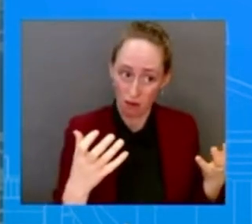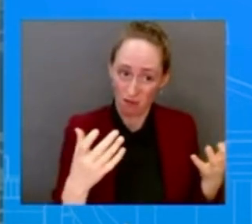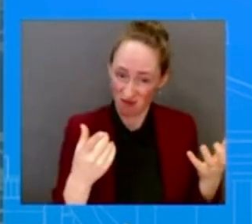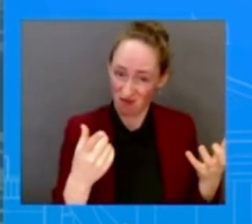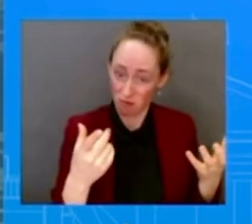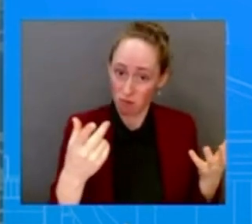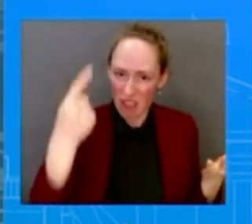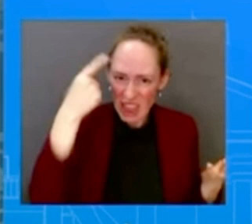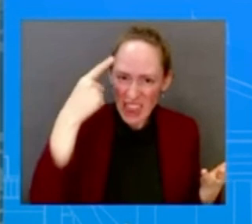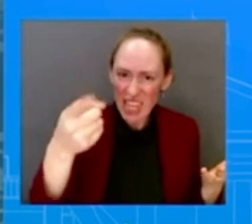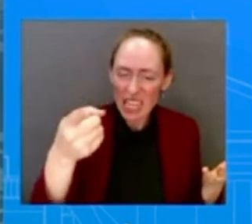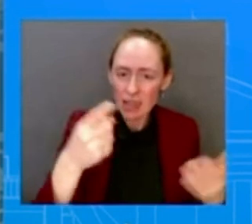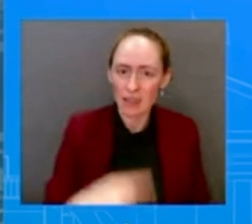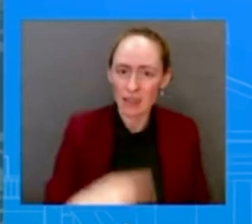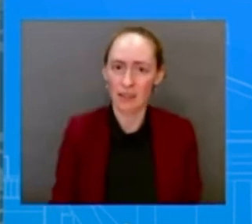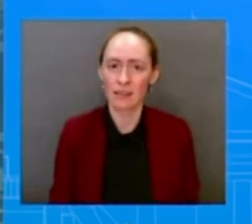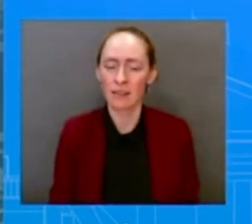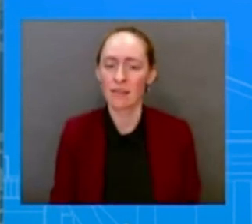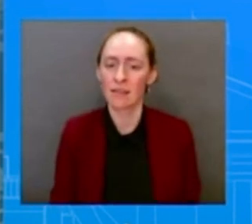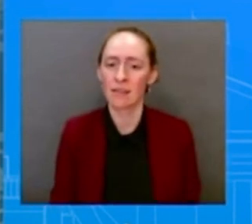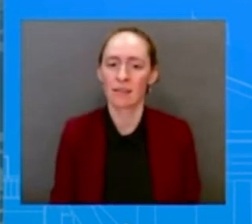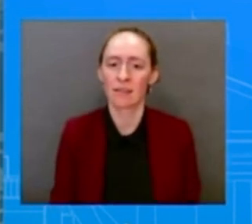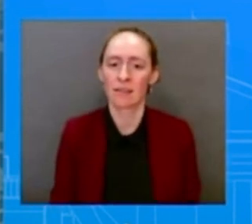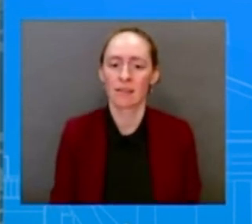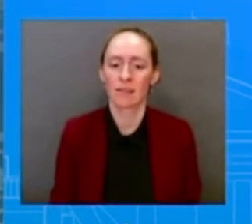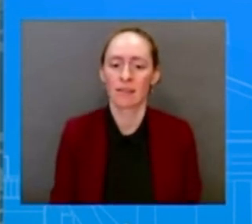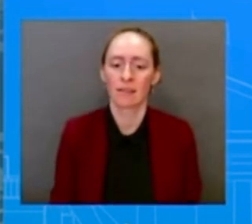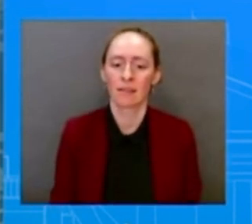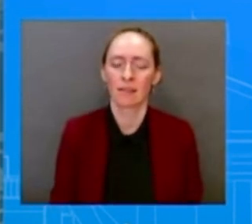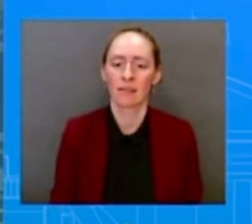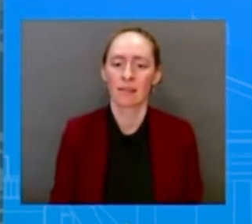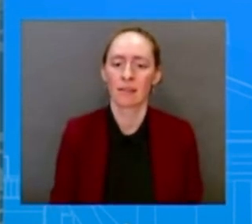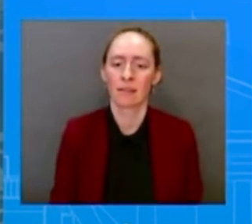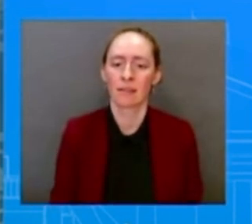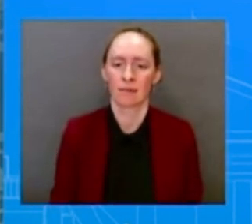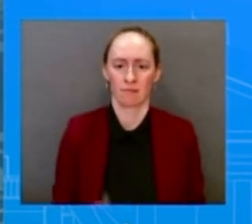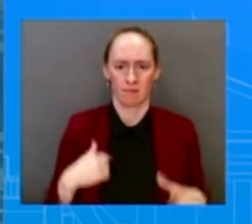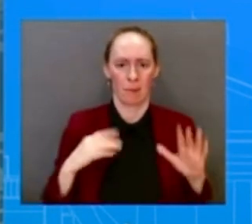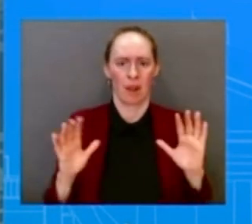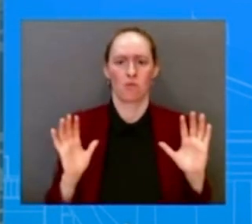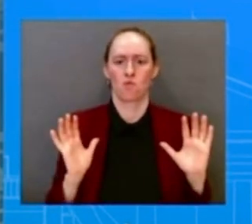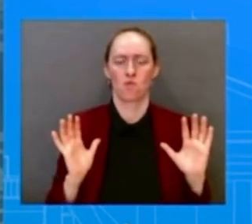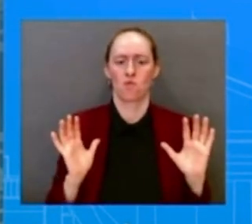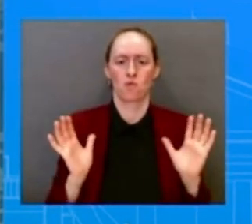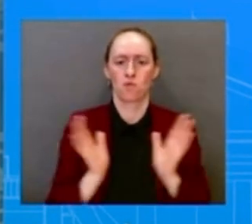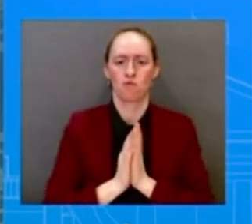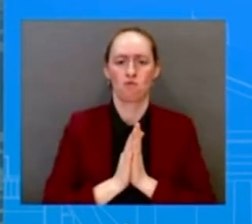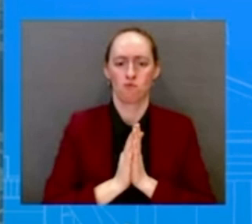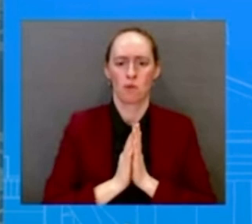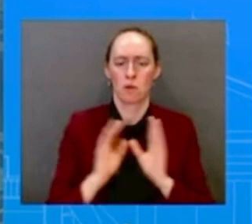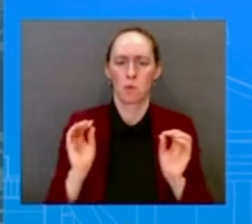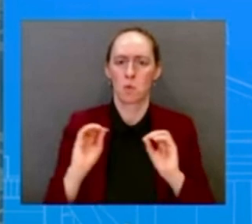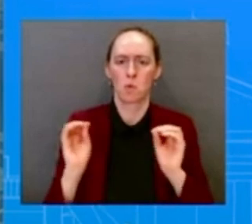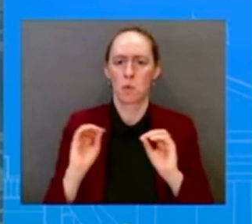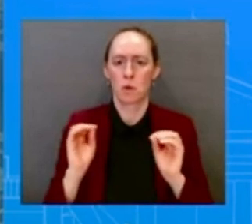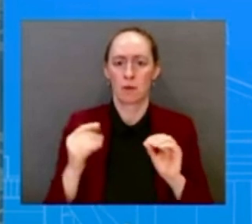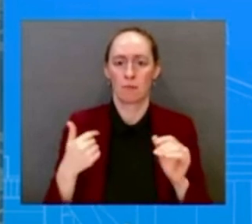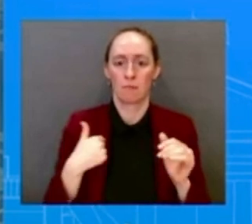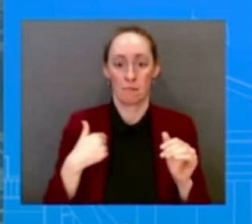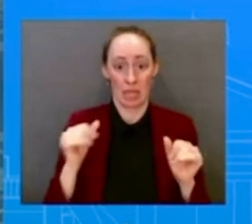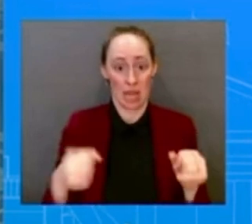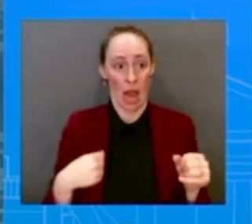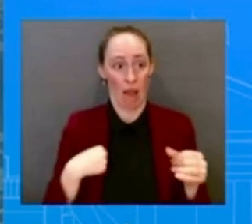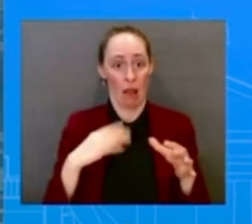So, look, on the trip, I don't have any other additional stops to speak to. Corinne announced the purpose of the trip, and that's to go to Poland.